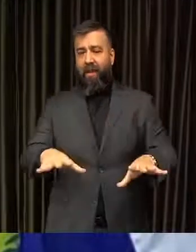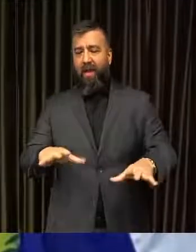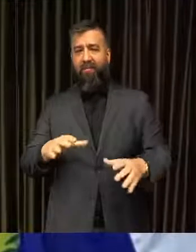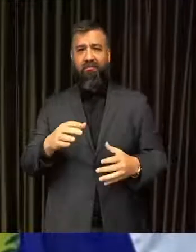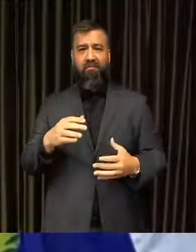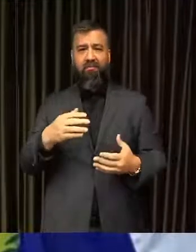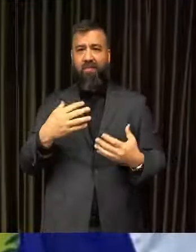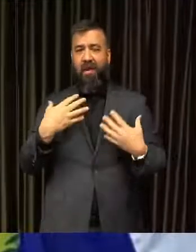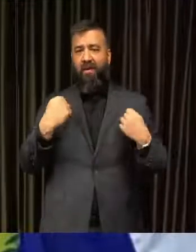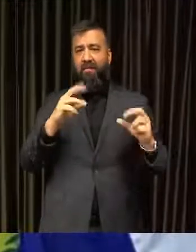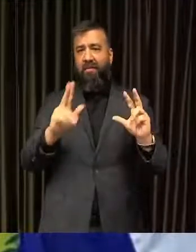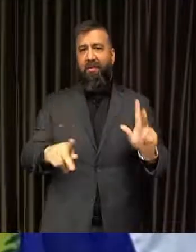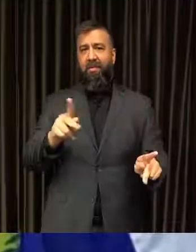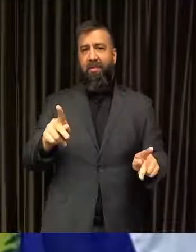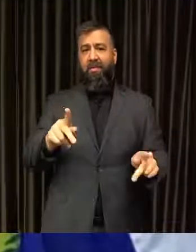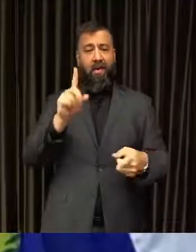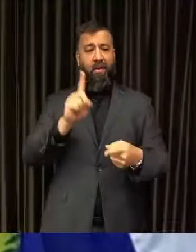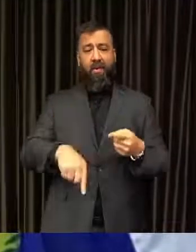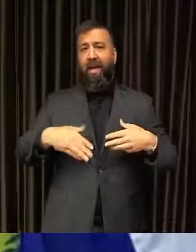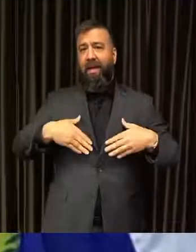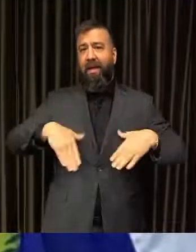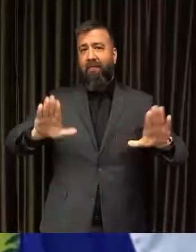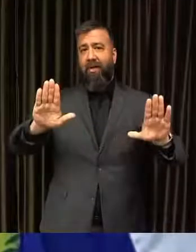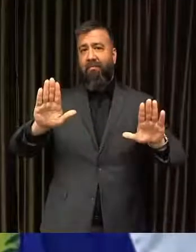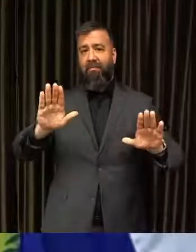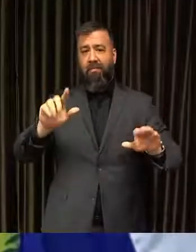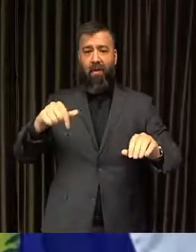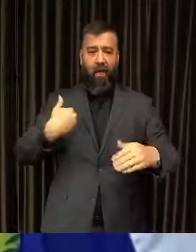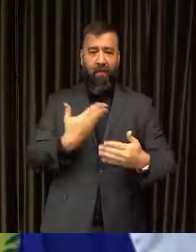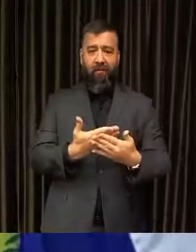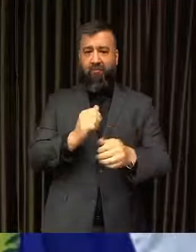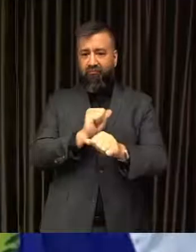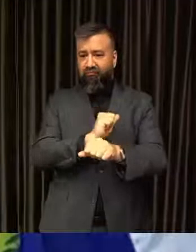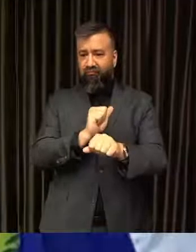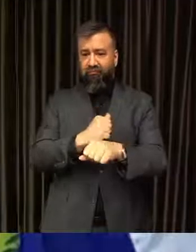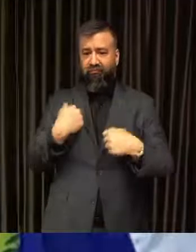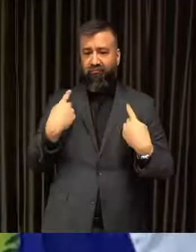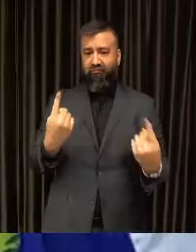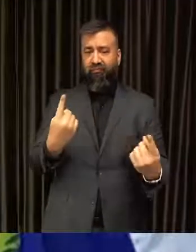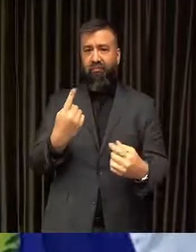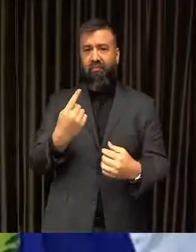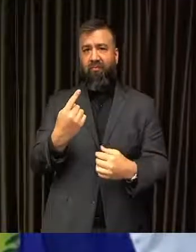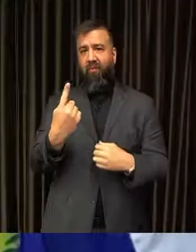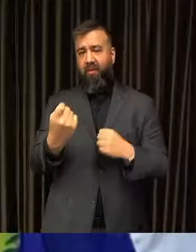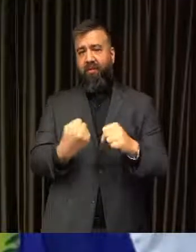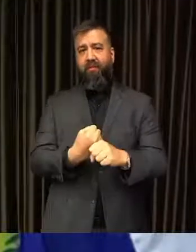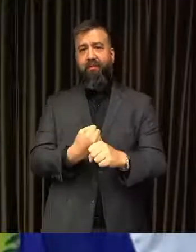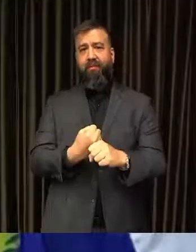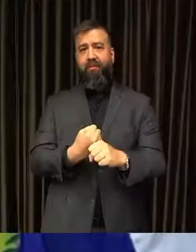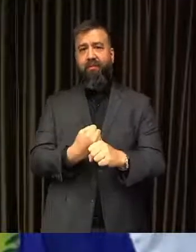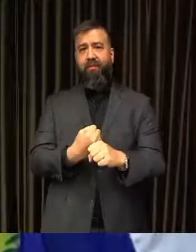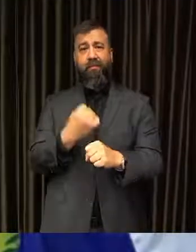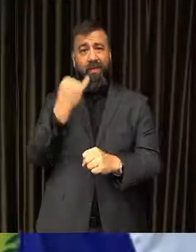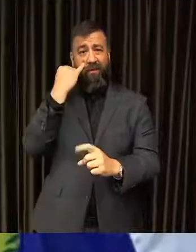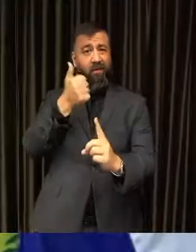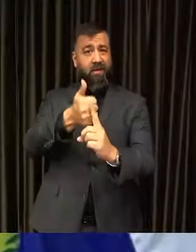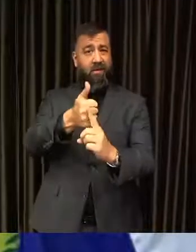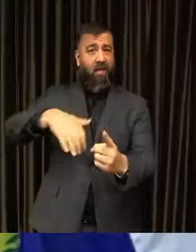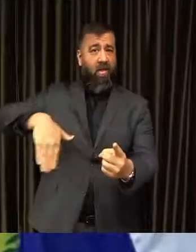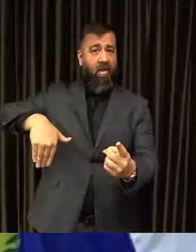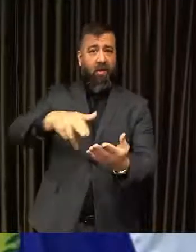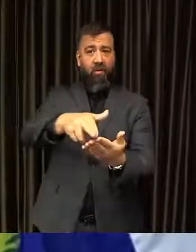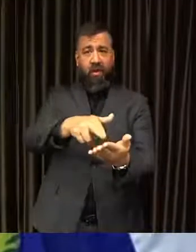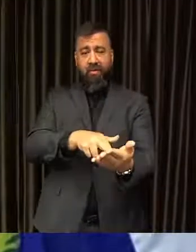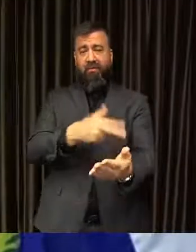let up on our year-long effort to protect ourselves and our loved ones. If you have not yet registered to be